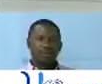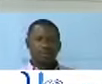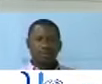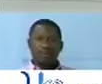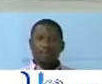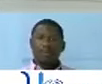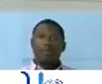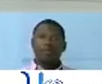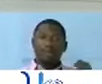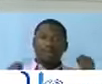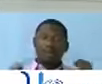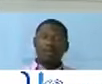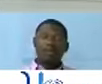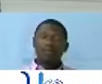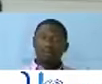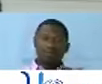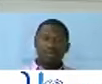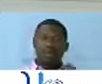strike and